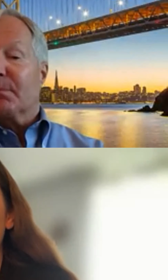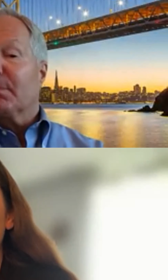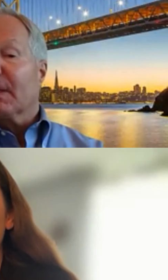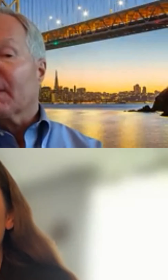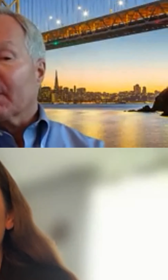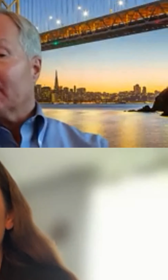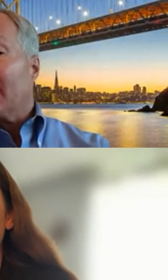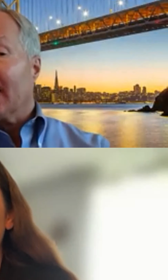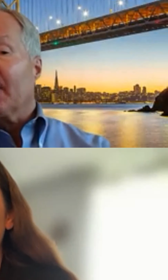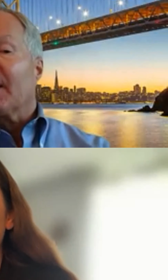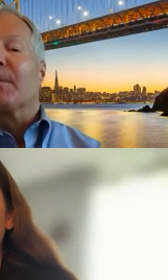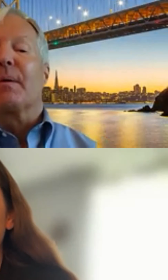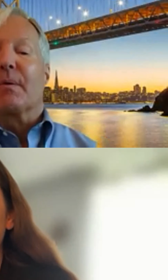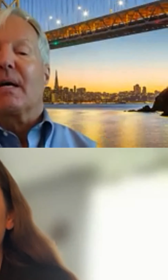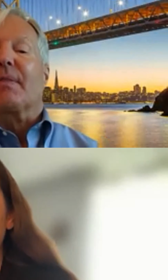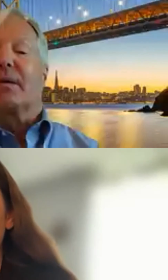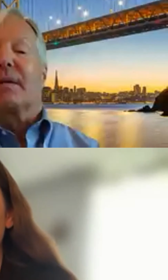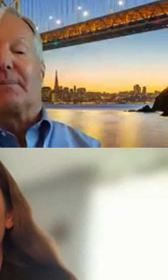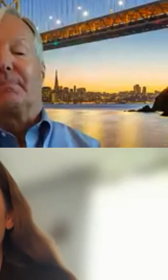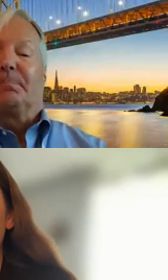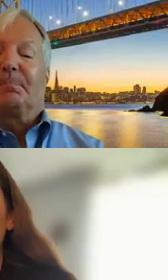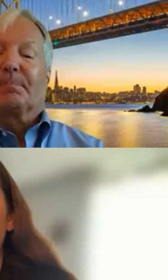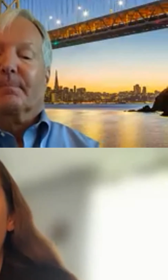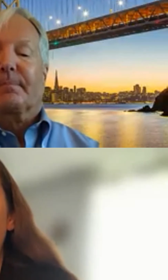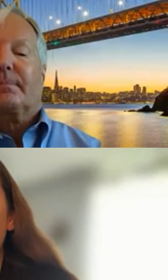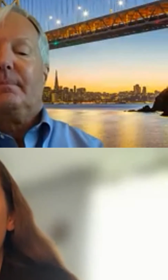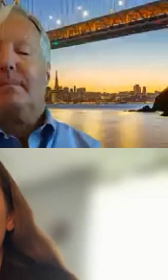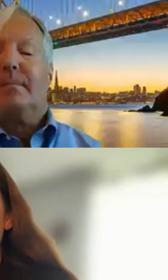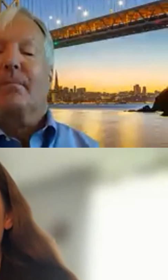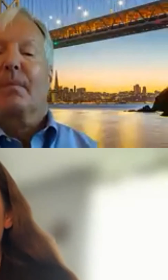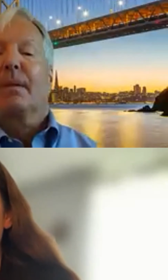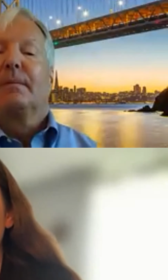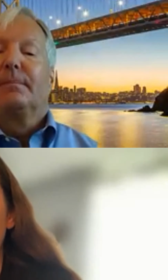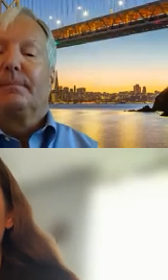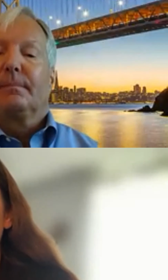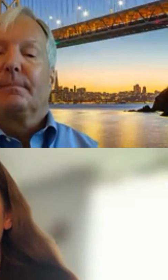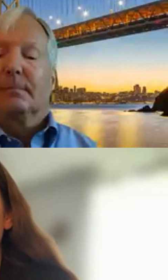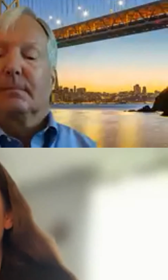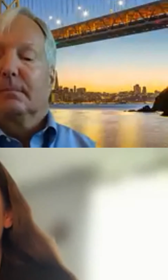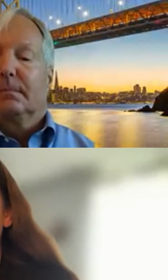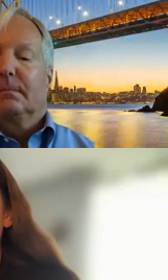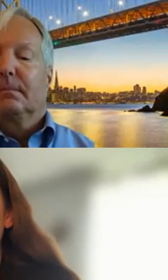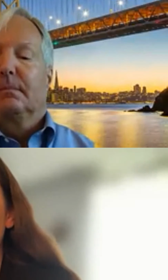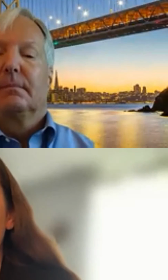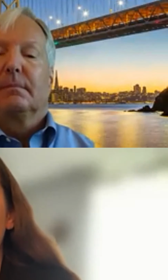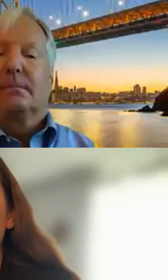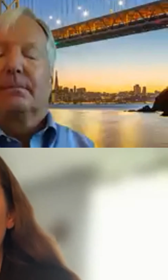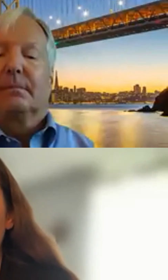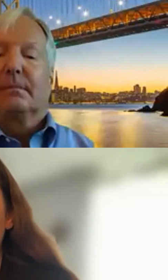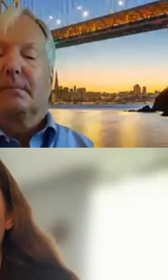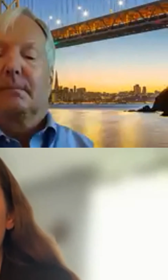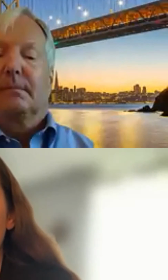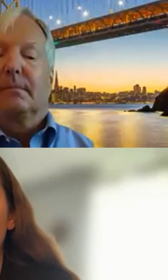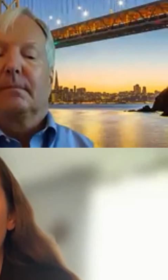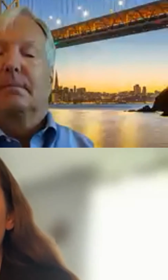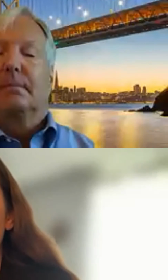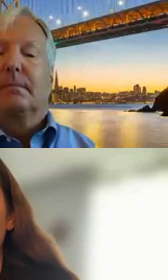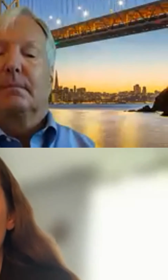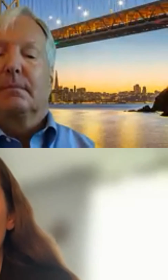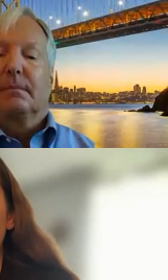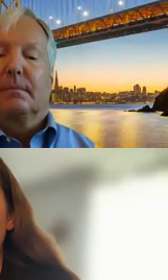We're gonna try to get there, but we're not there yet. I personally think that the thing that AAAs